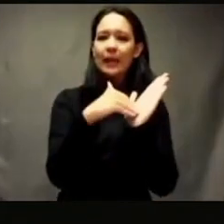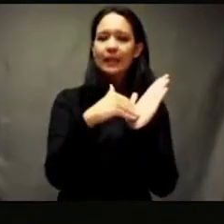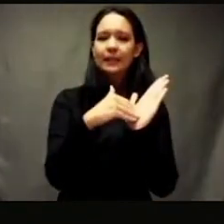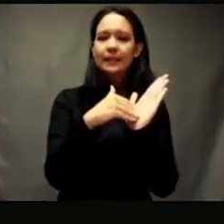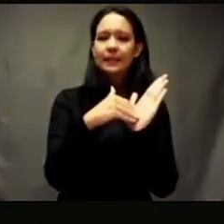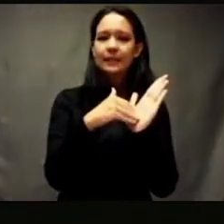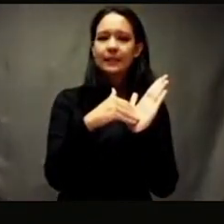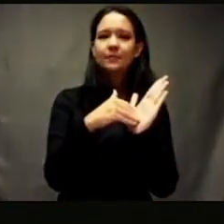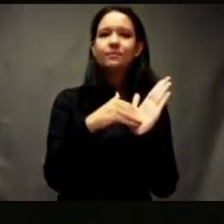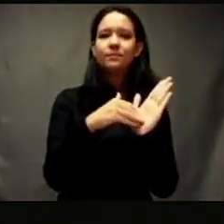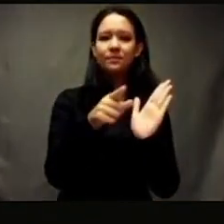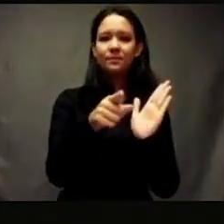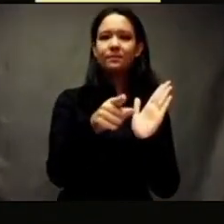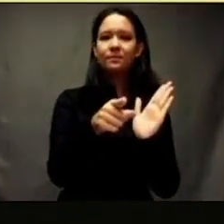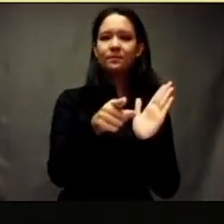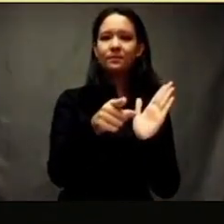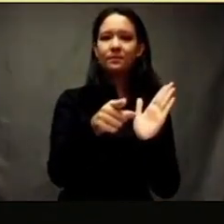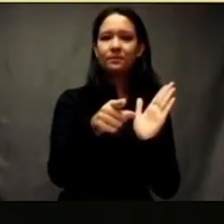there we go.